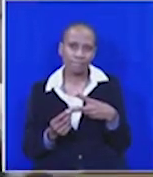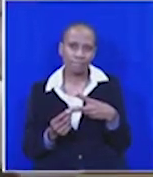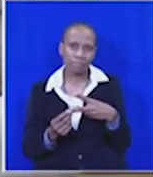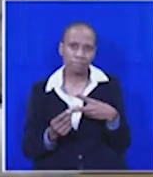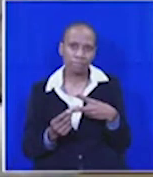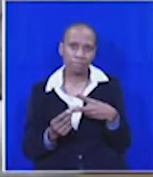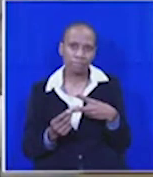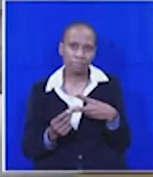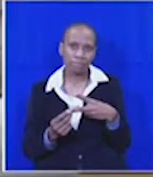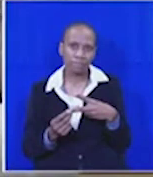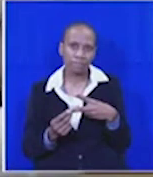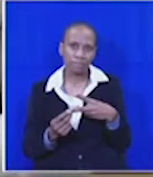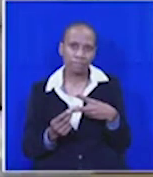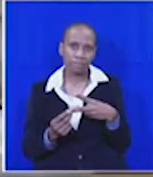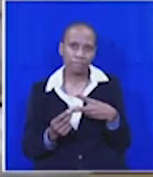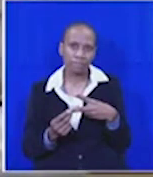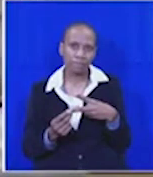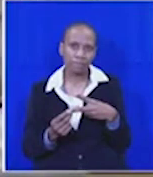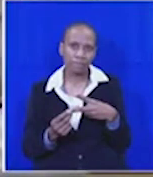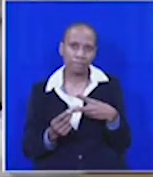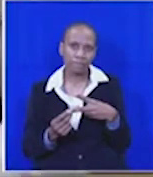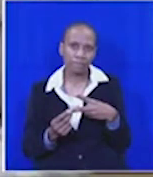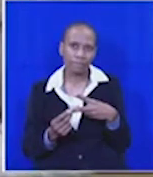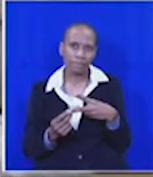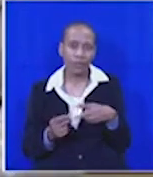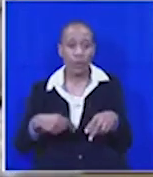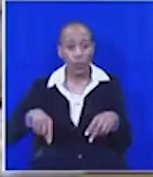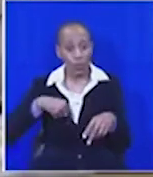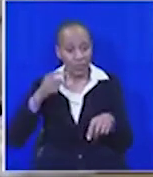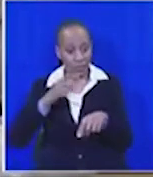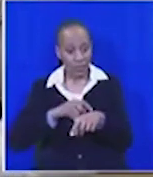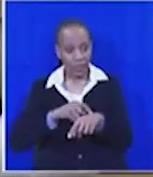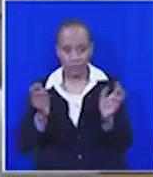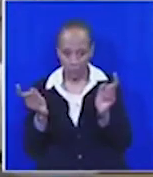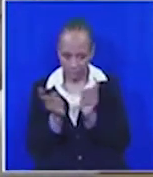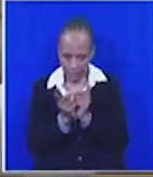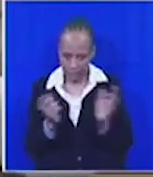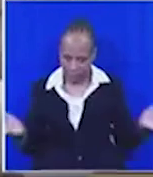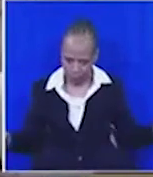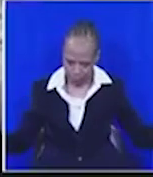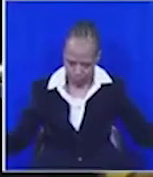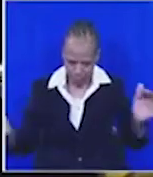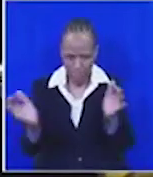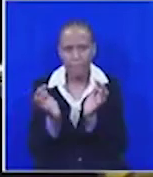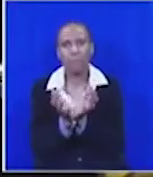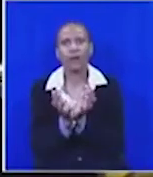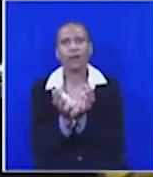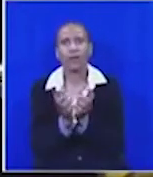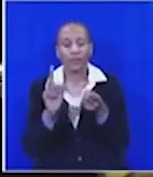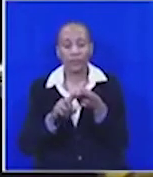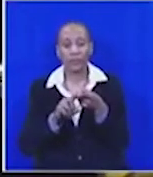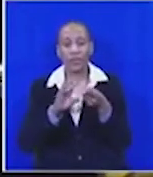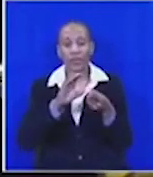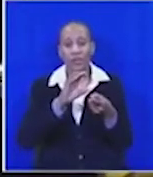an integrated effort right across the social spectrum. First and foremost is the question of the provision of policing infrastructure, which